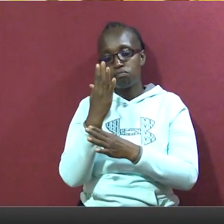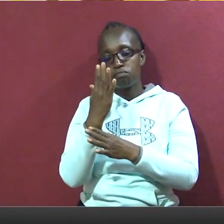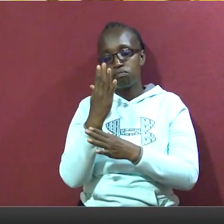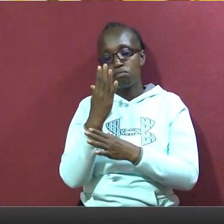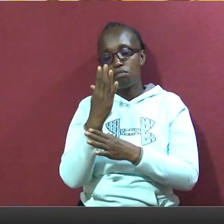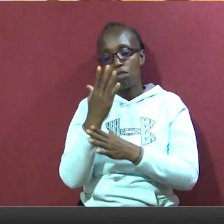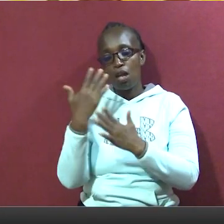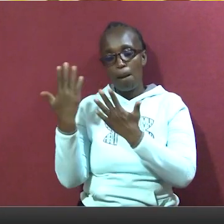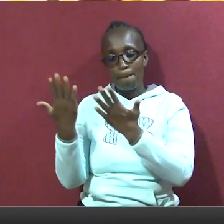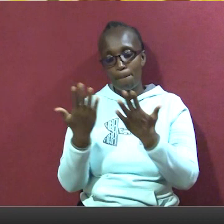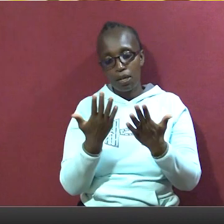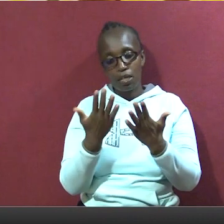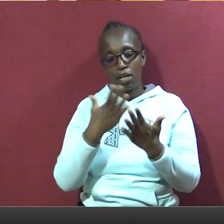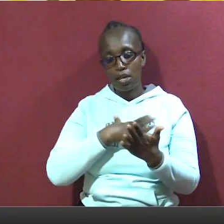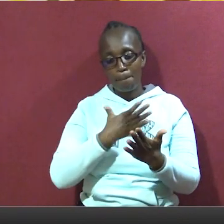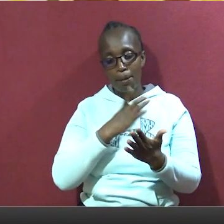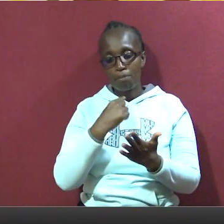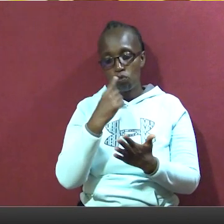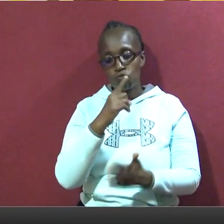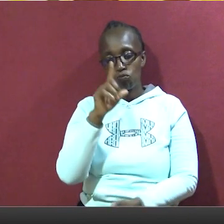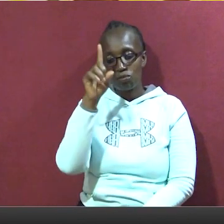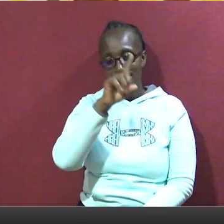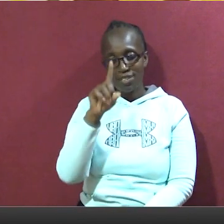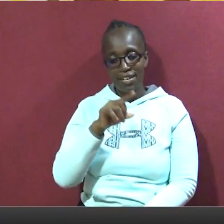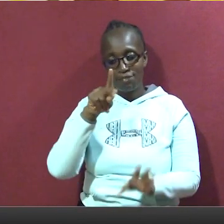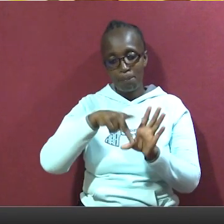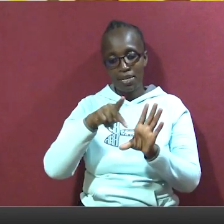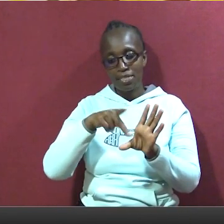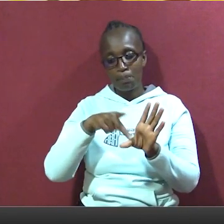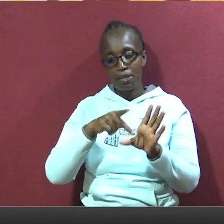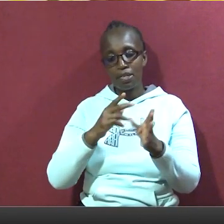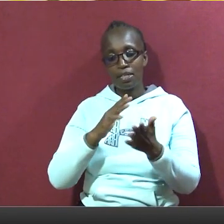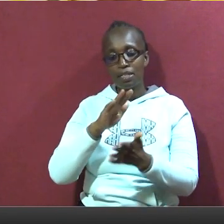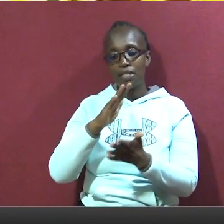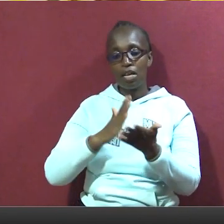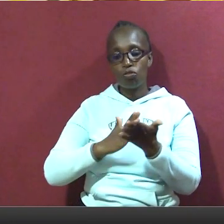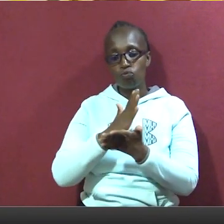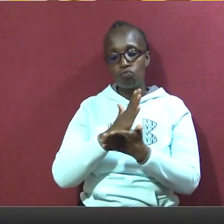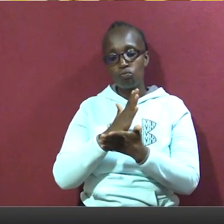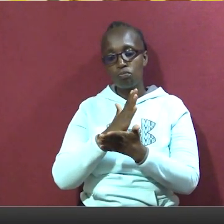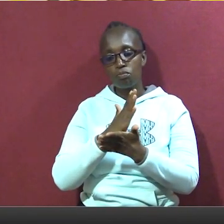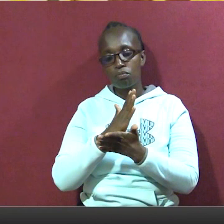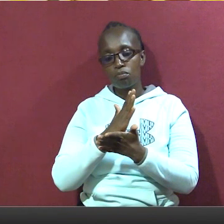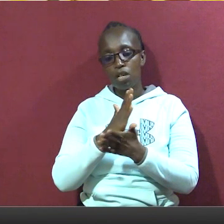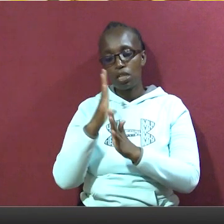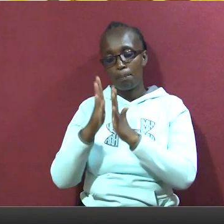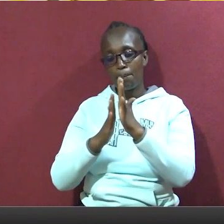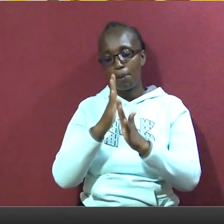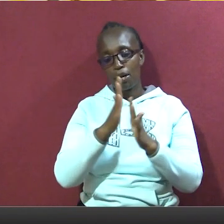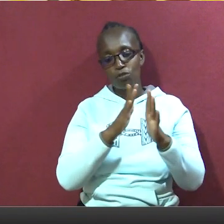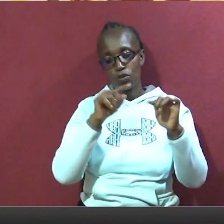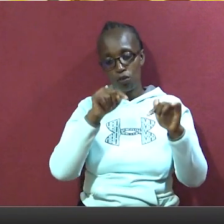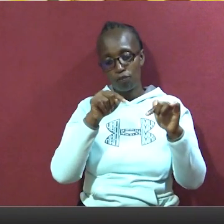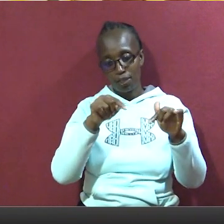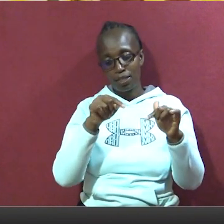been populating and inserting people who never participated in the election from the bottom of the